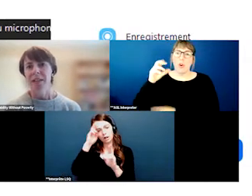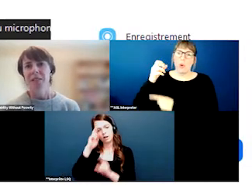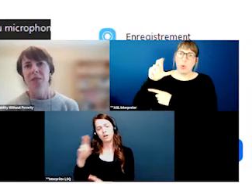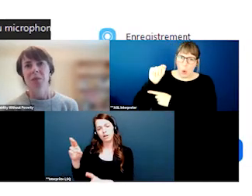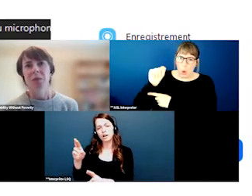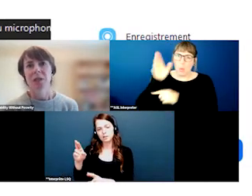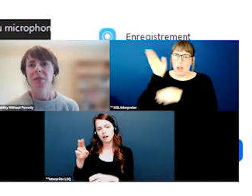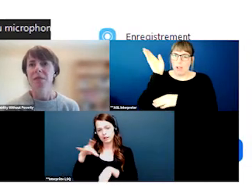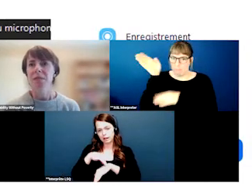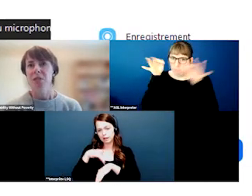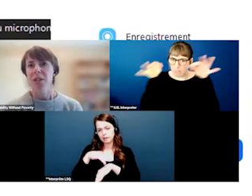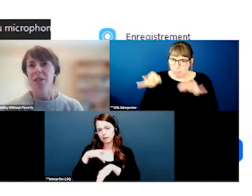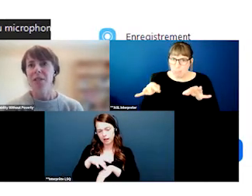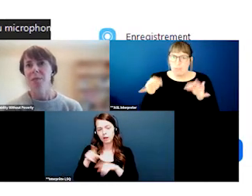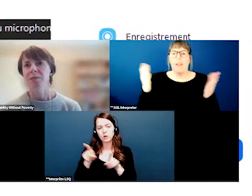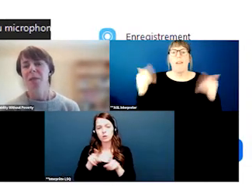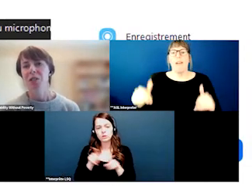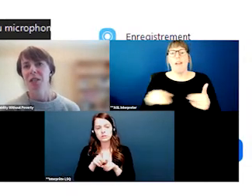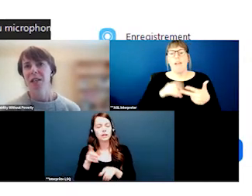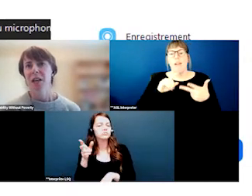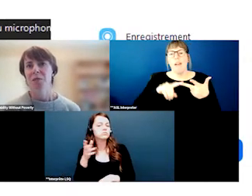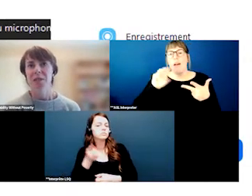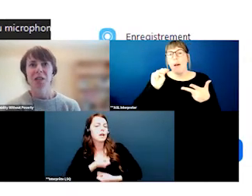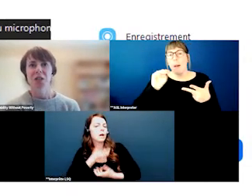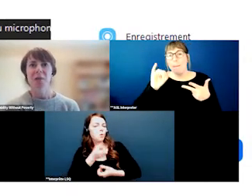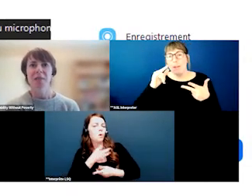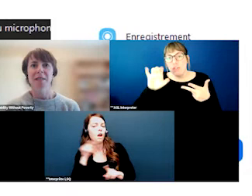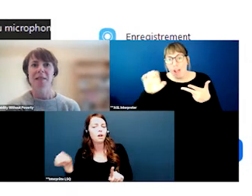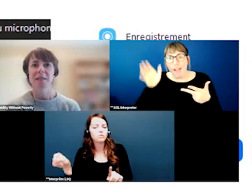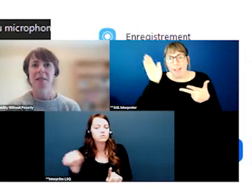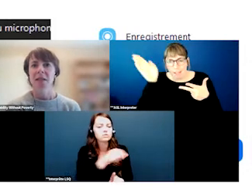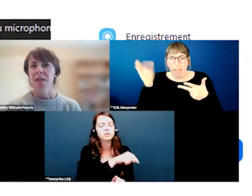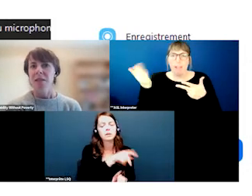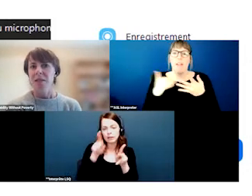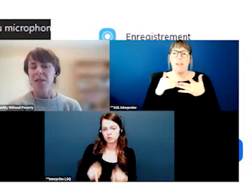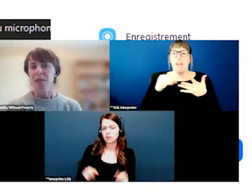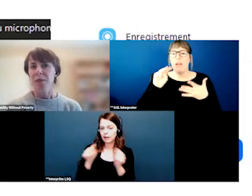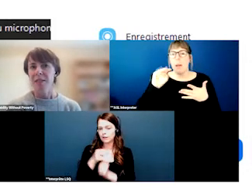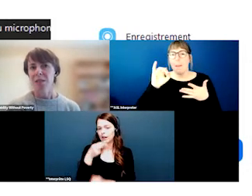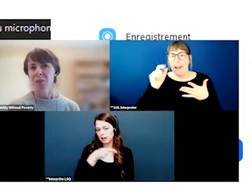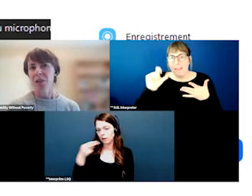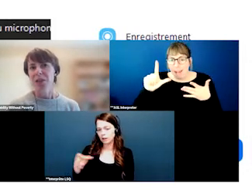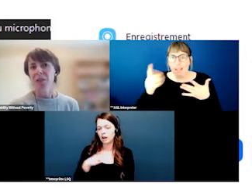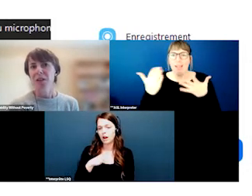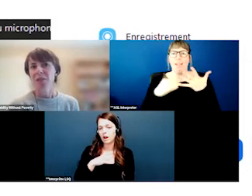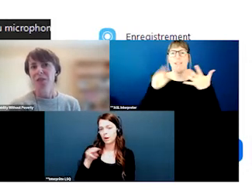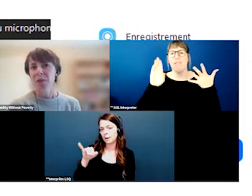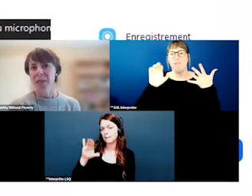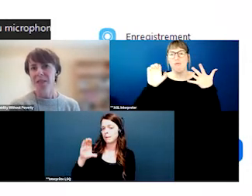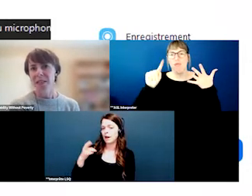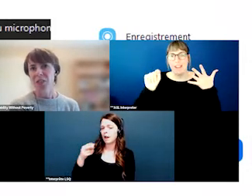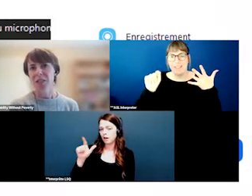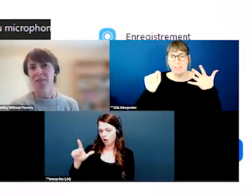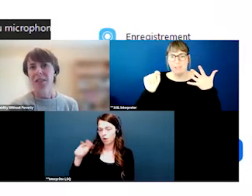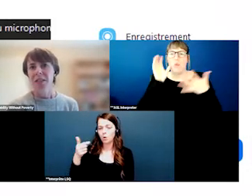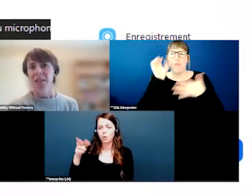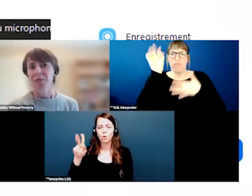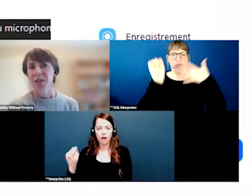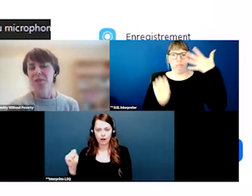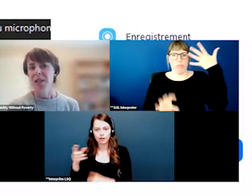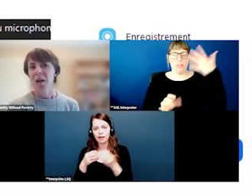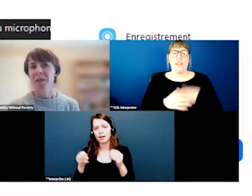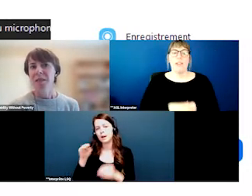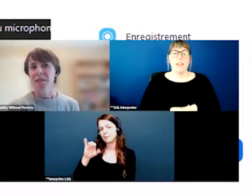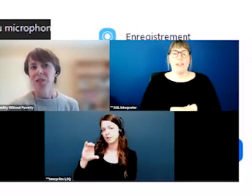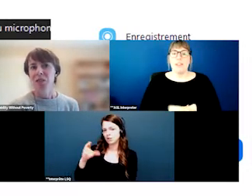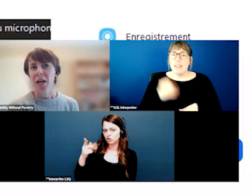then Brent will share some information and conversation with us. So if we can support you at all through the presentation, if